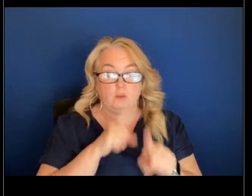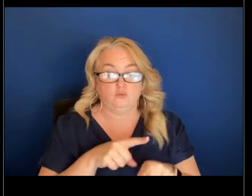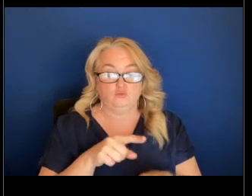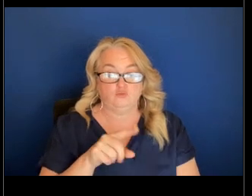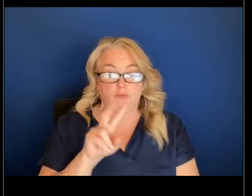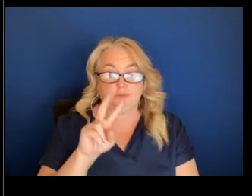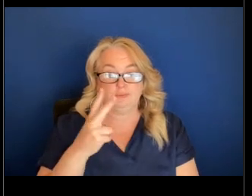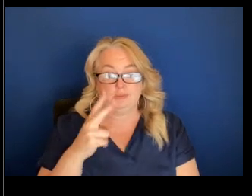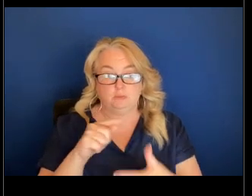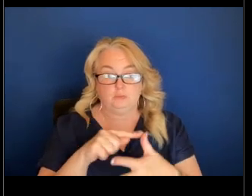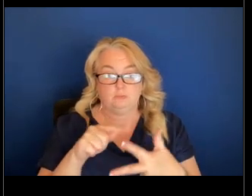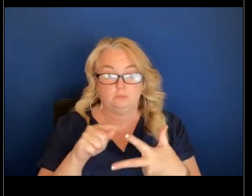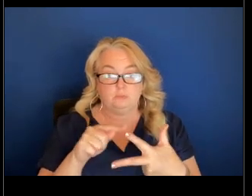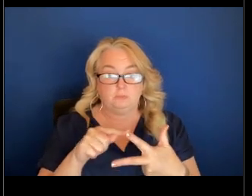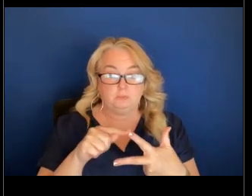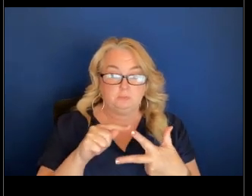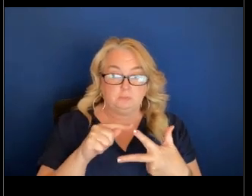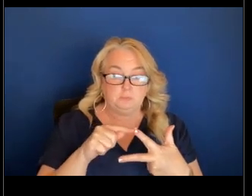second option,